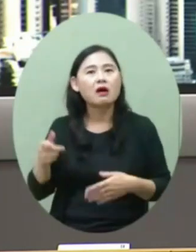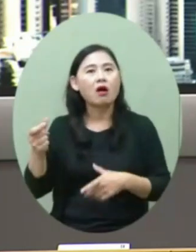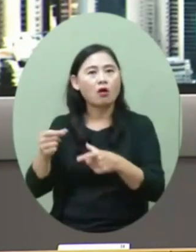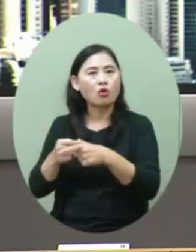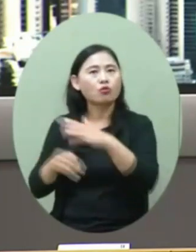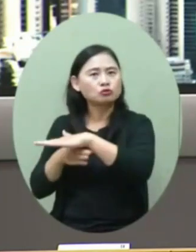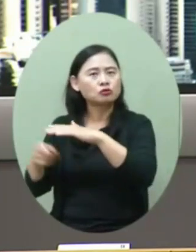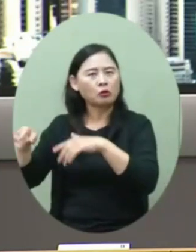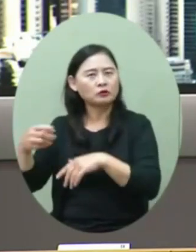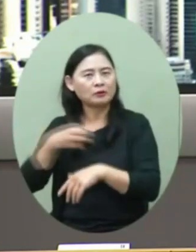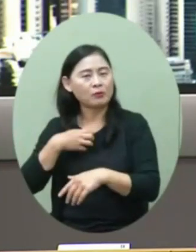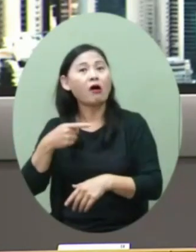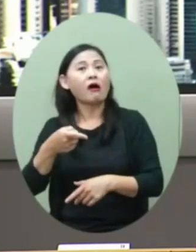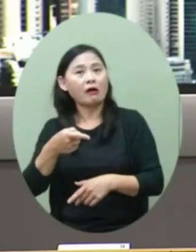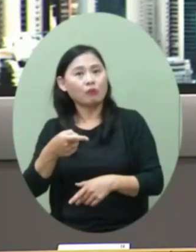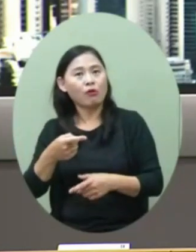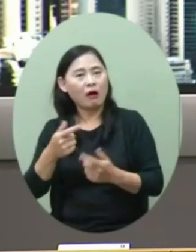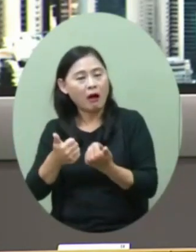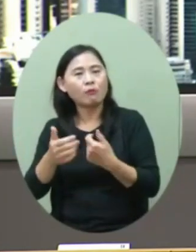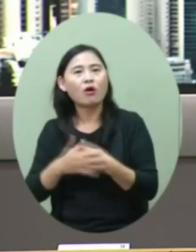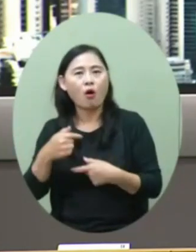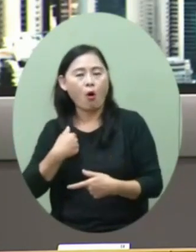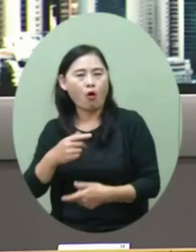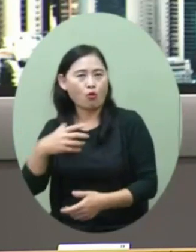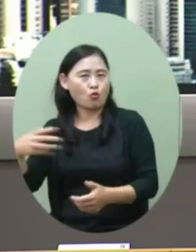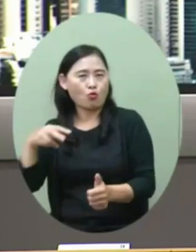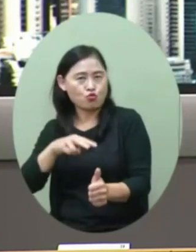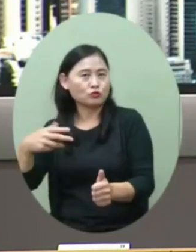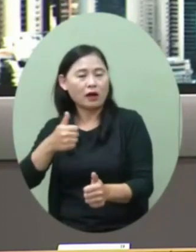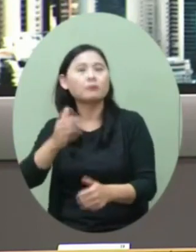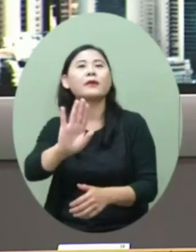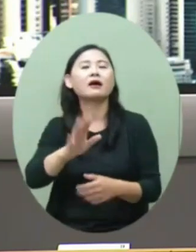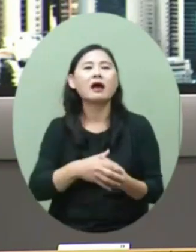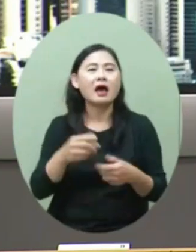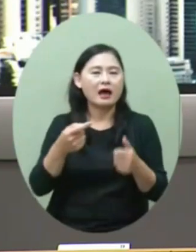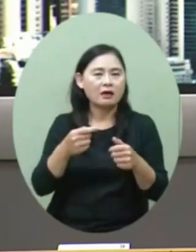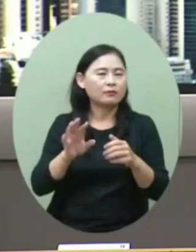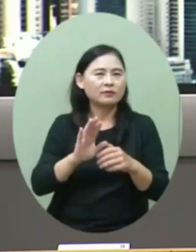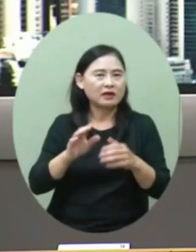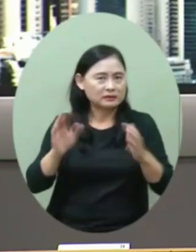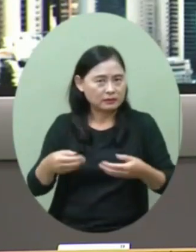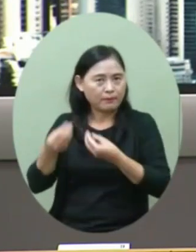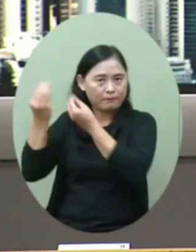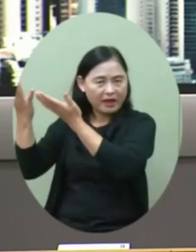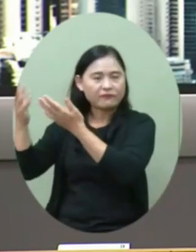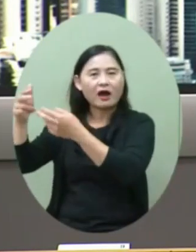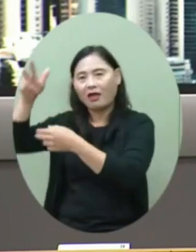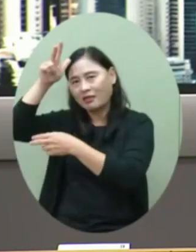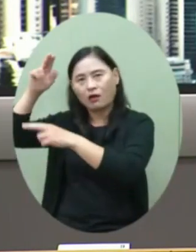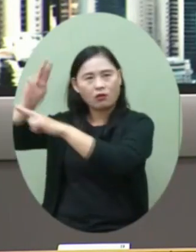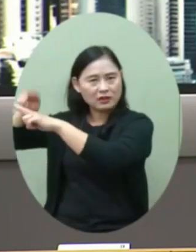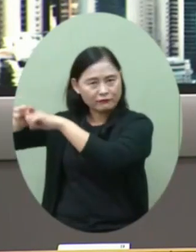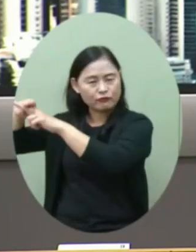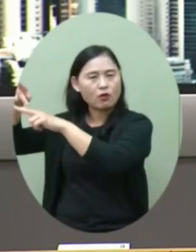warrants passing the jurisdiction to the office. And there's no question for the Office for Safeguarding National Security